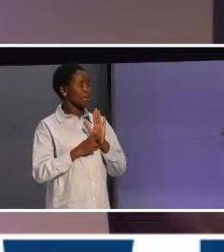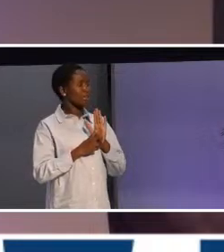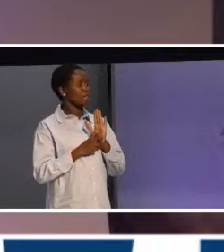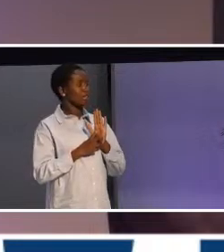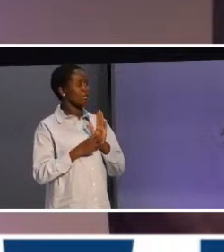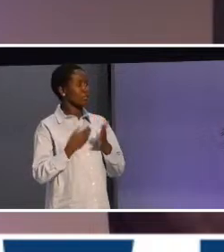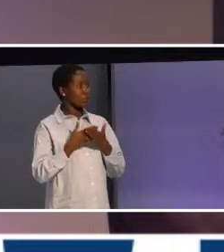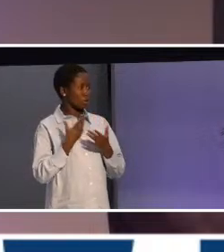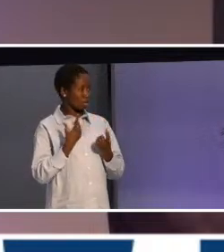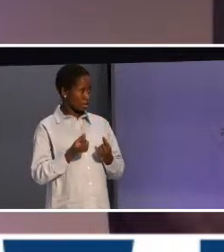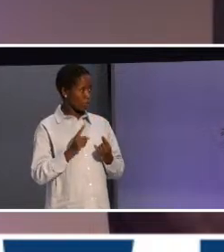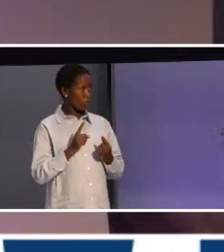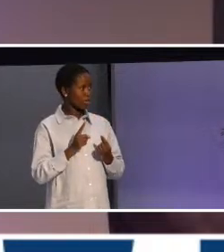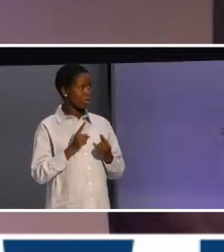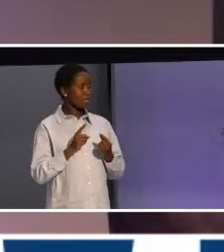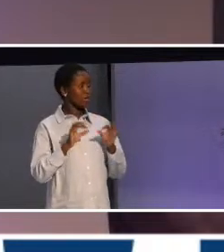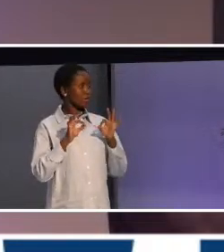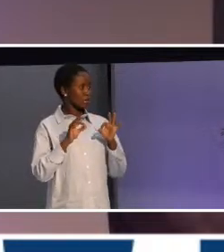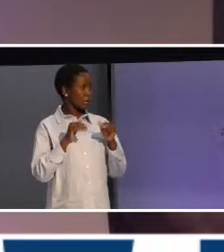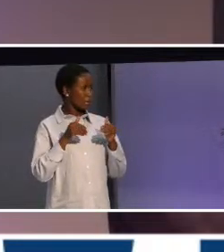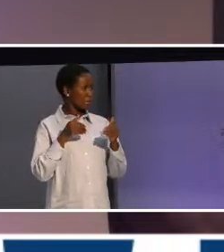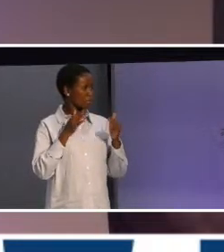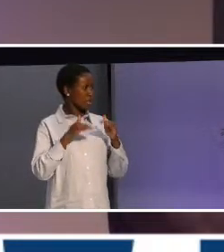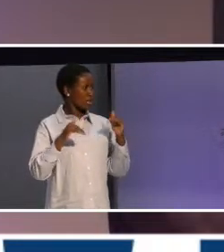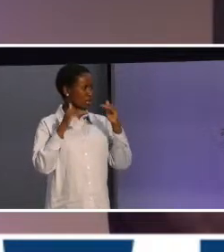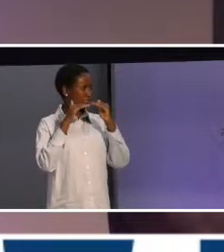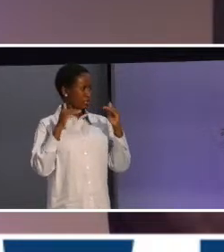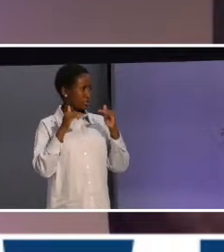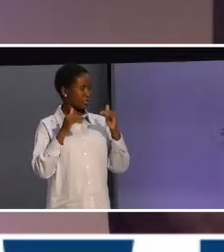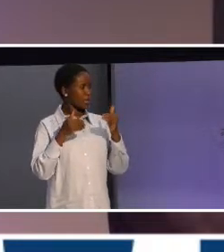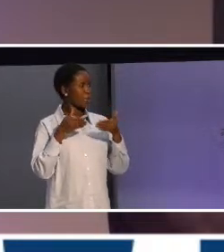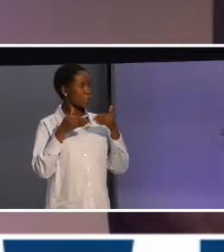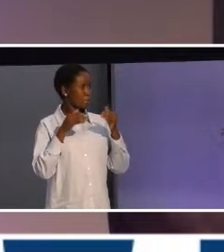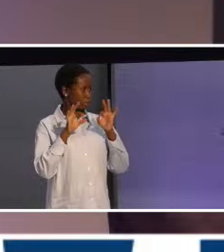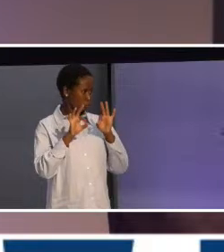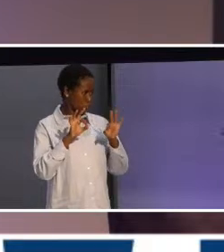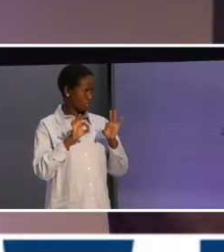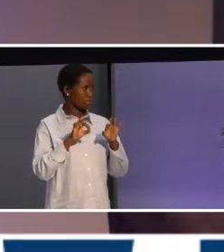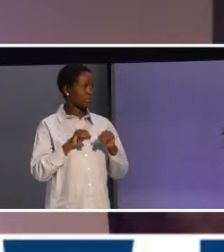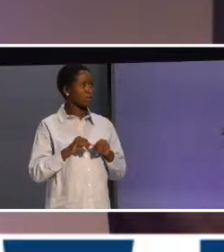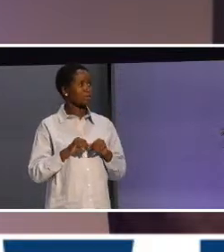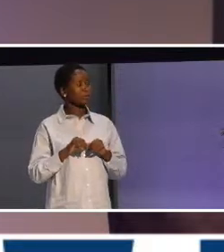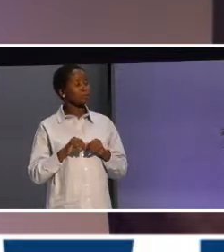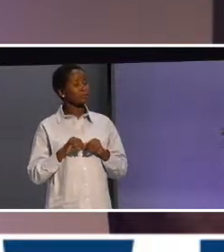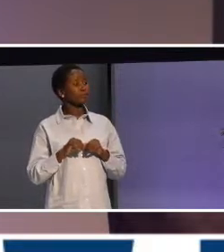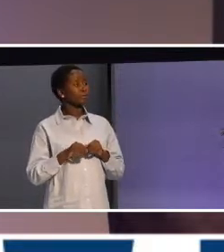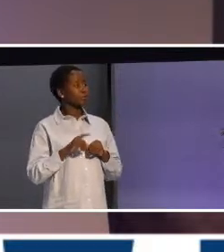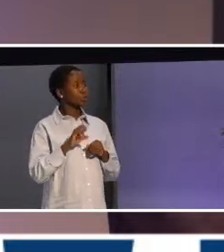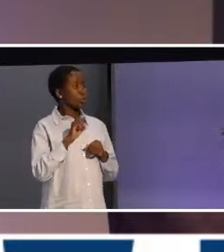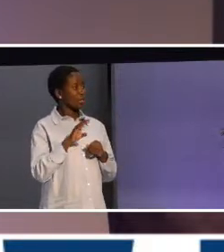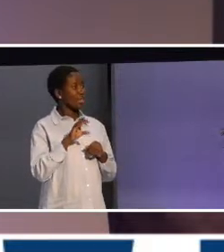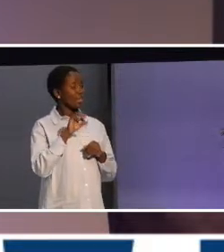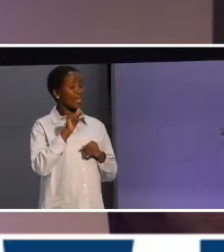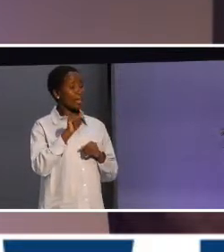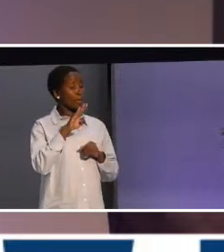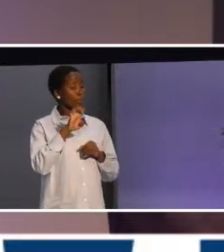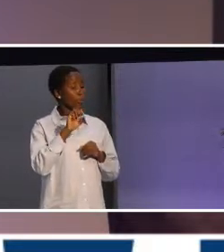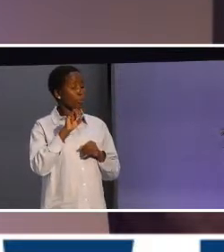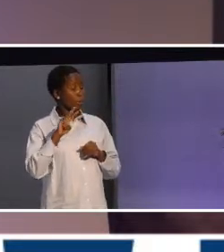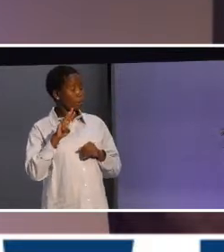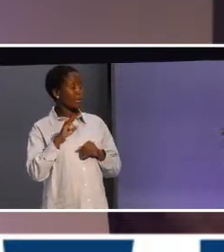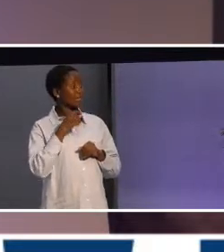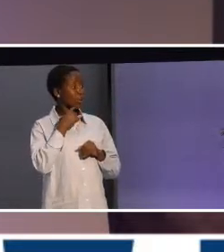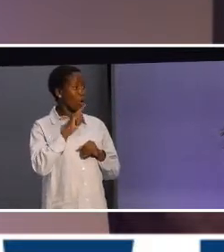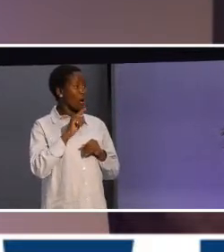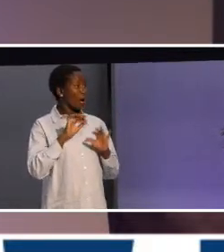election management, which may be known as AWEB global standards, and will help EMBs to work towards achieving these